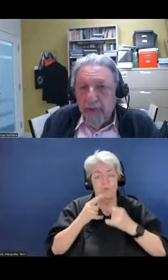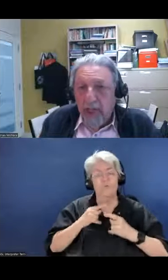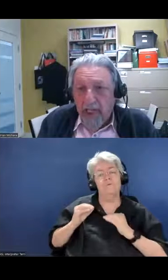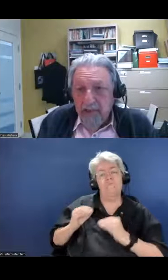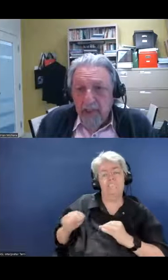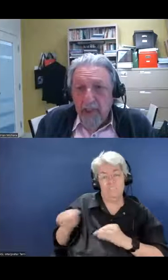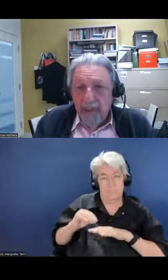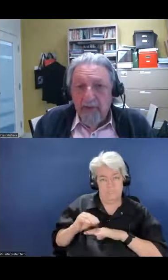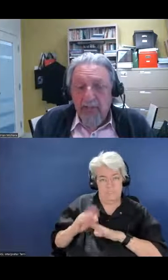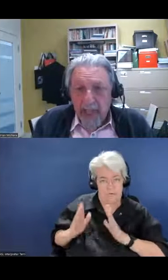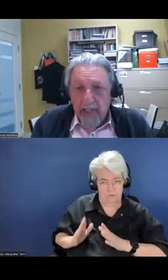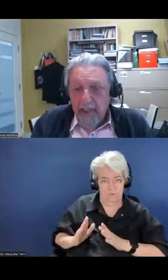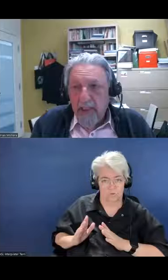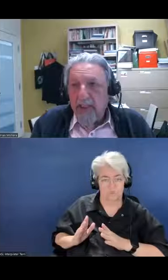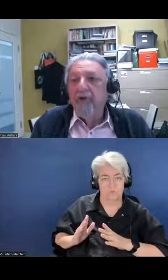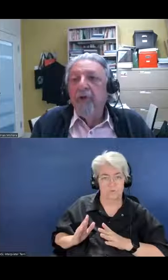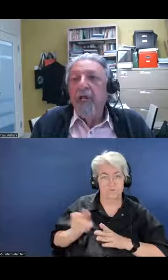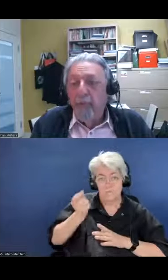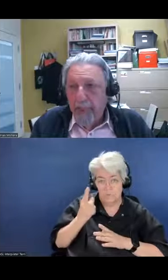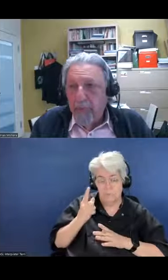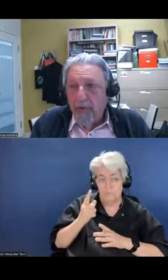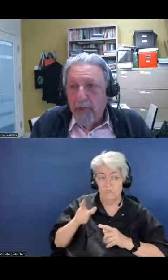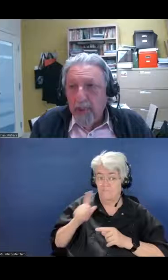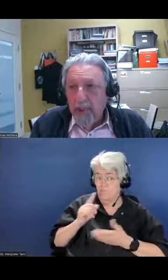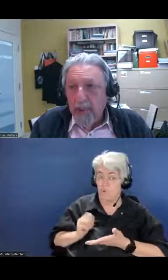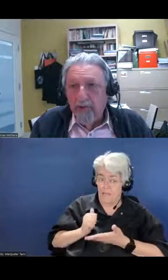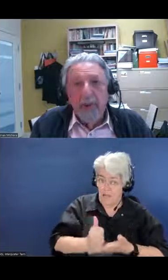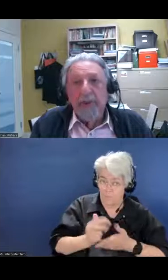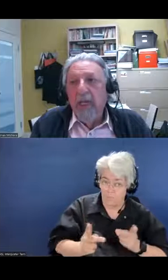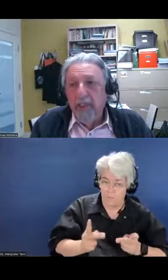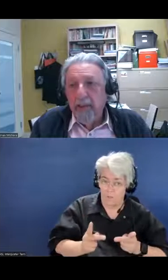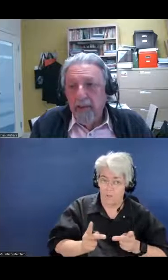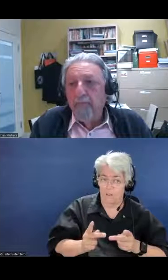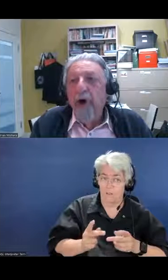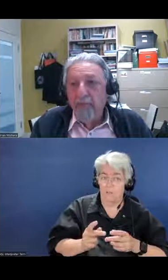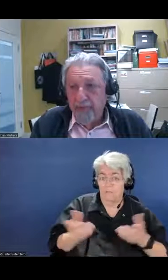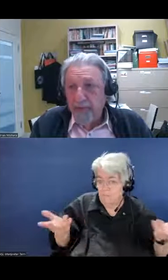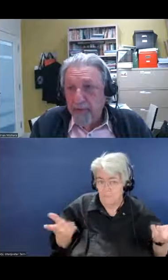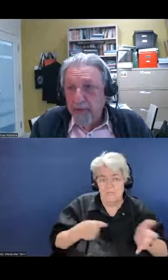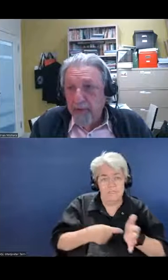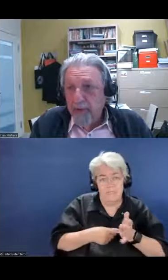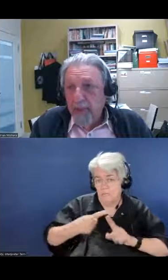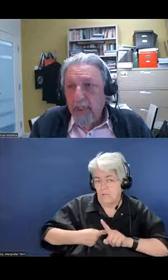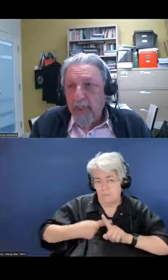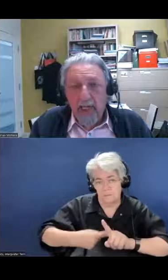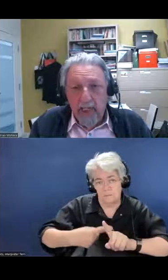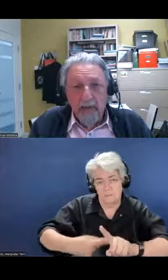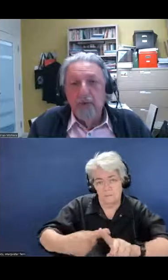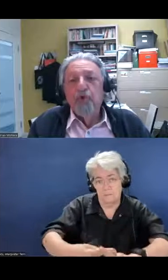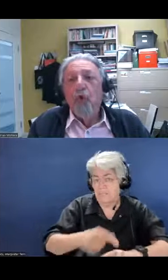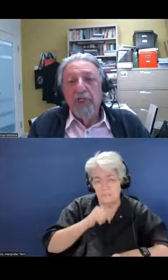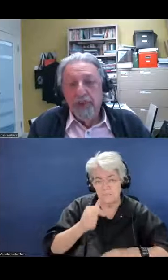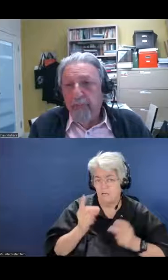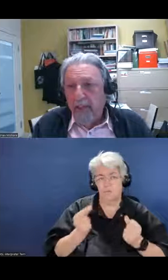to realize that if you're going to help people, it's going to take months.